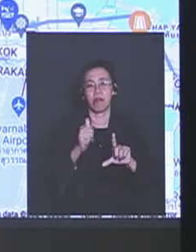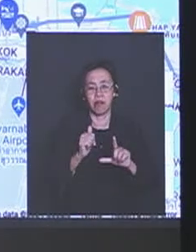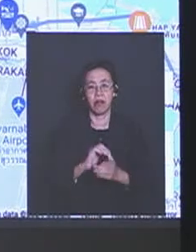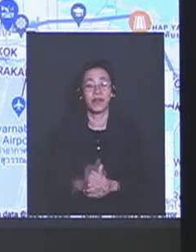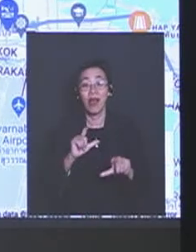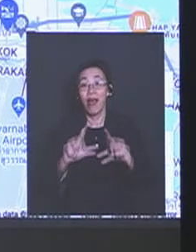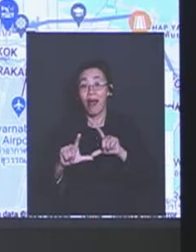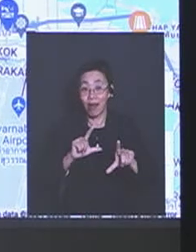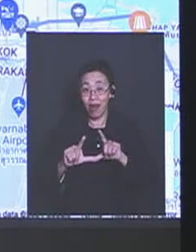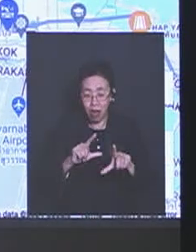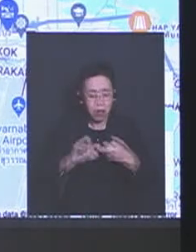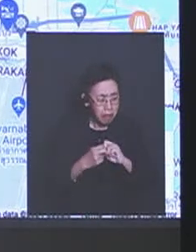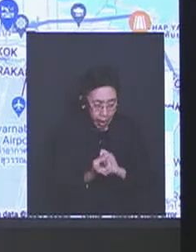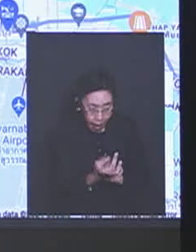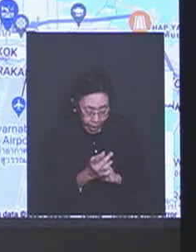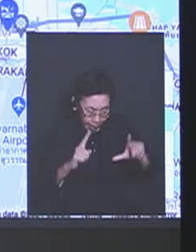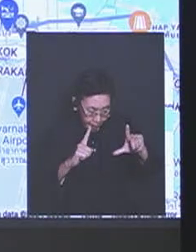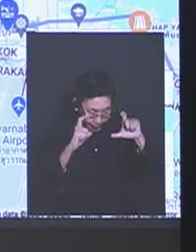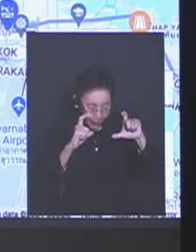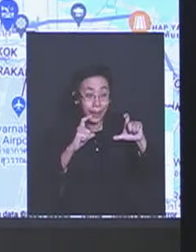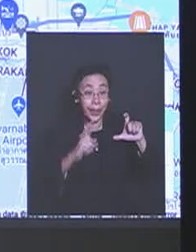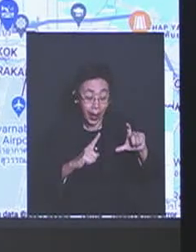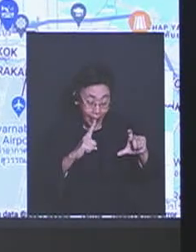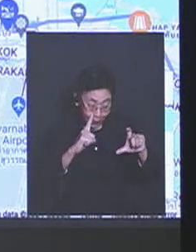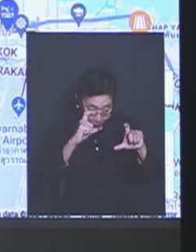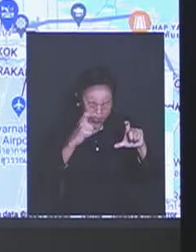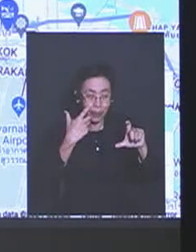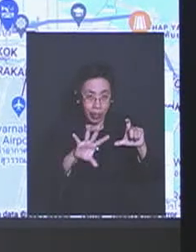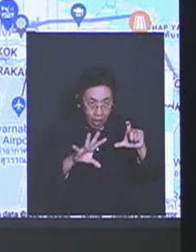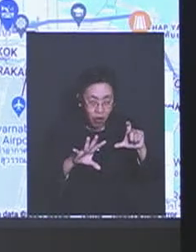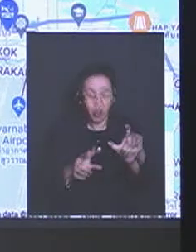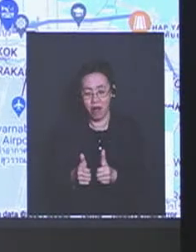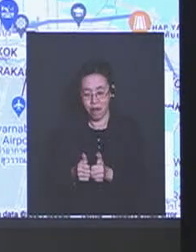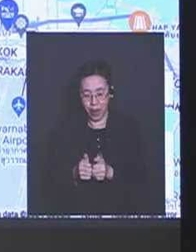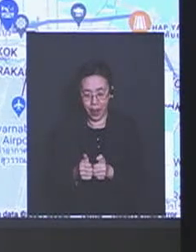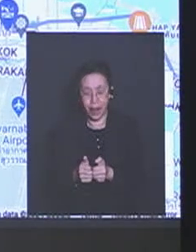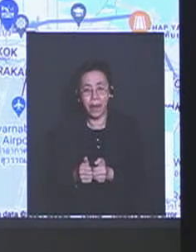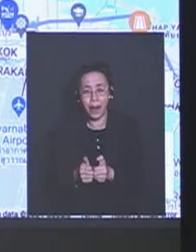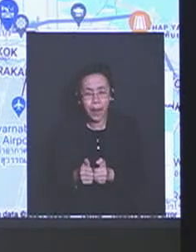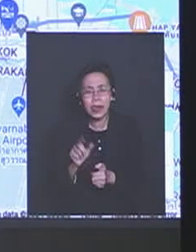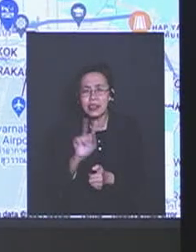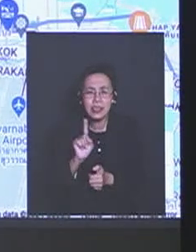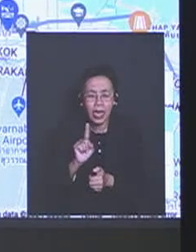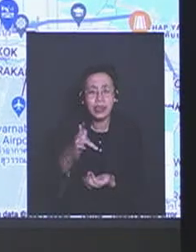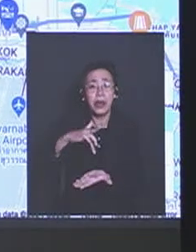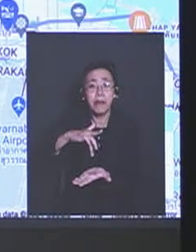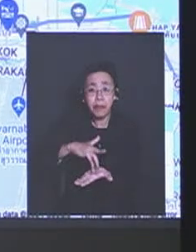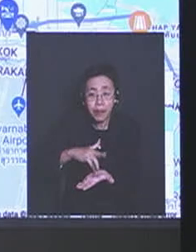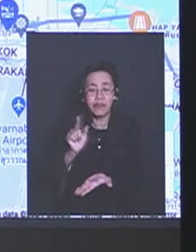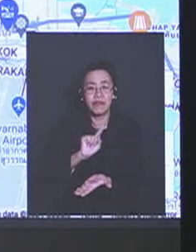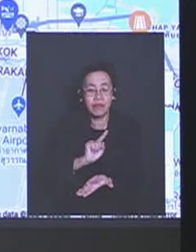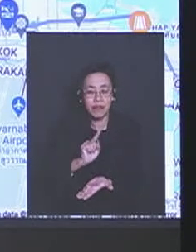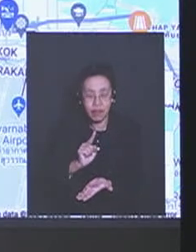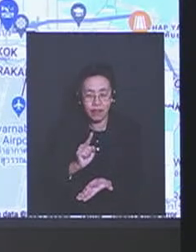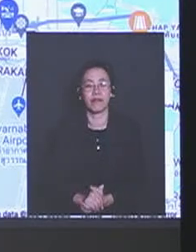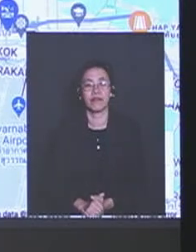you take a photo, pin the location, and the location will automatically assign to the